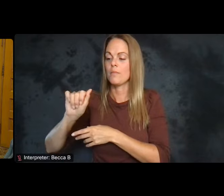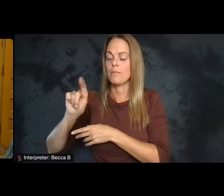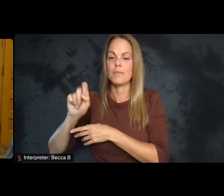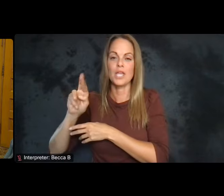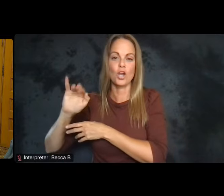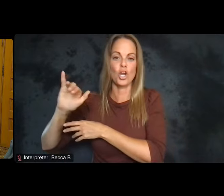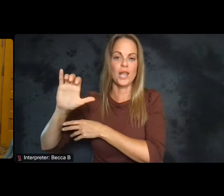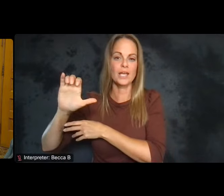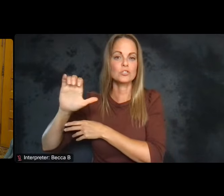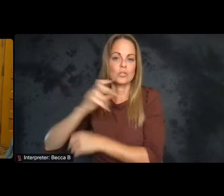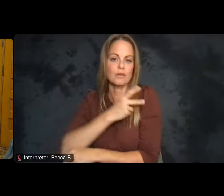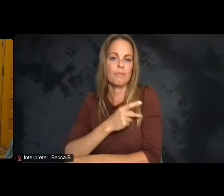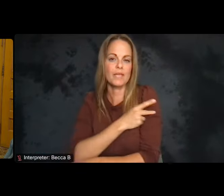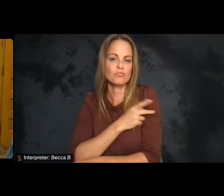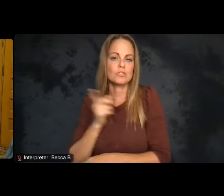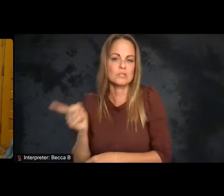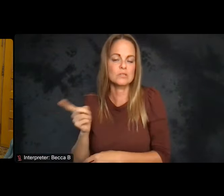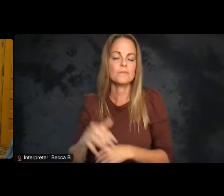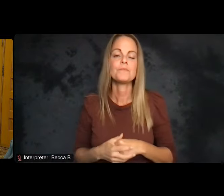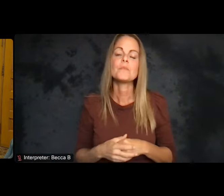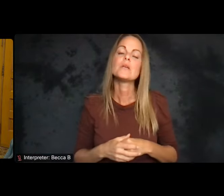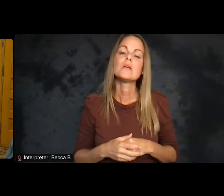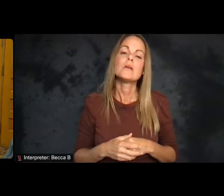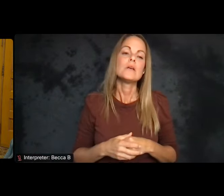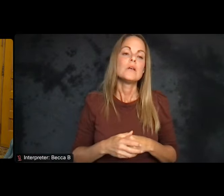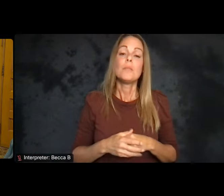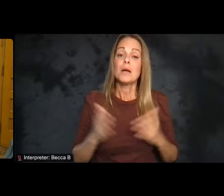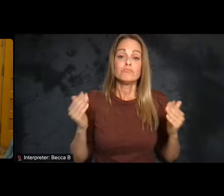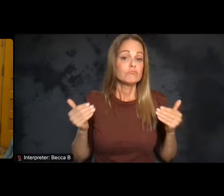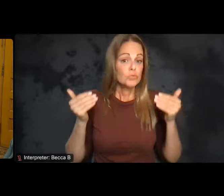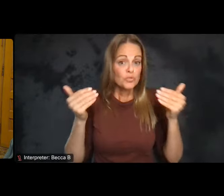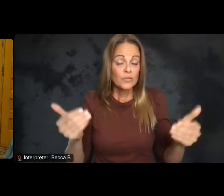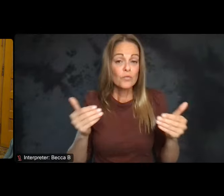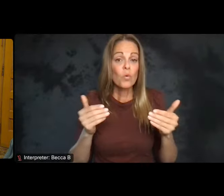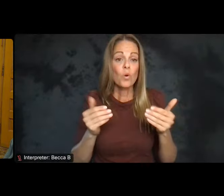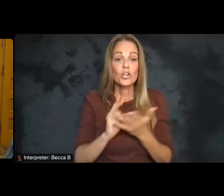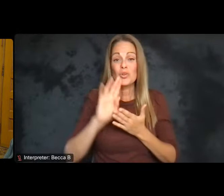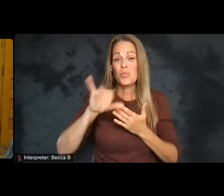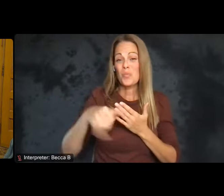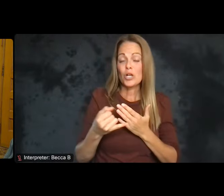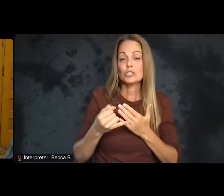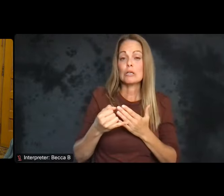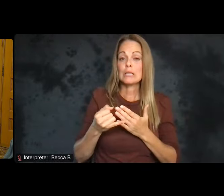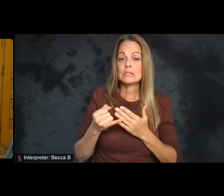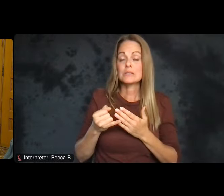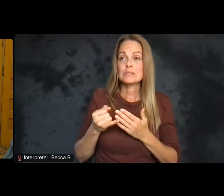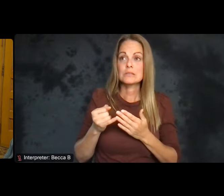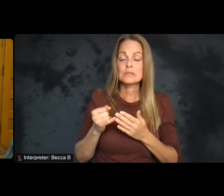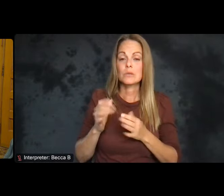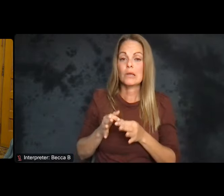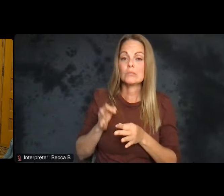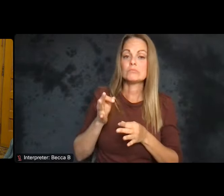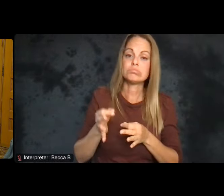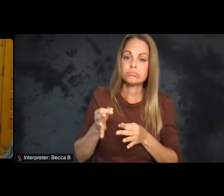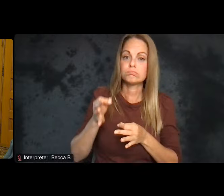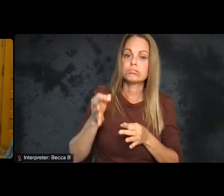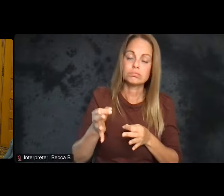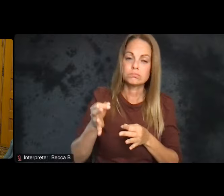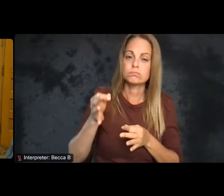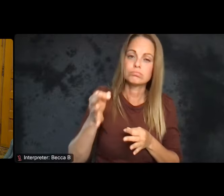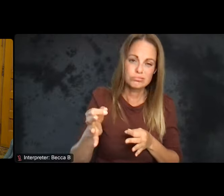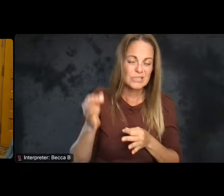there. But these are all moving forward. These are some projects that have been held over, again, due to some of these bid challenges that we